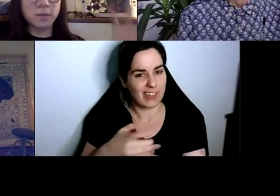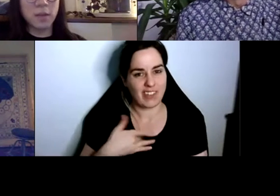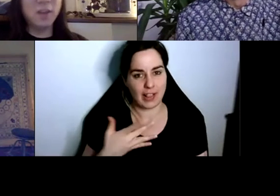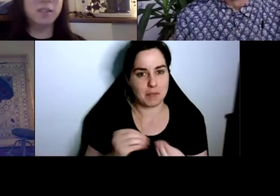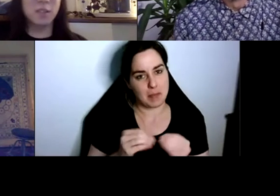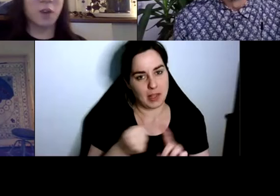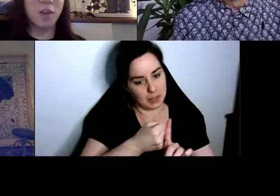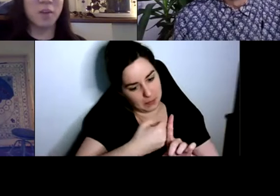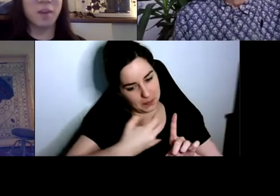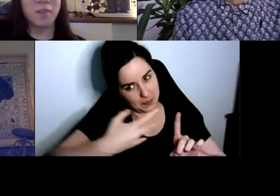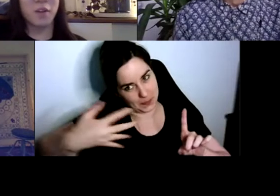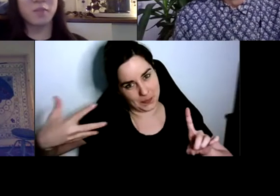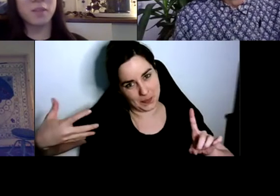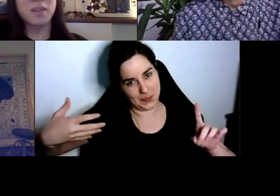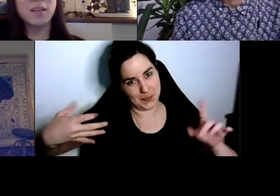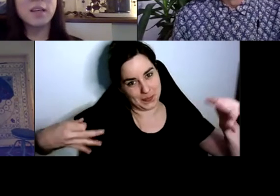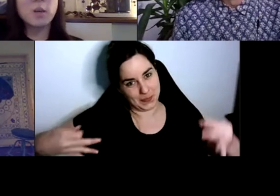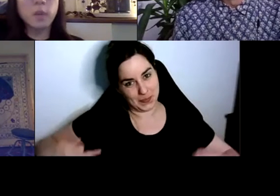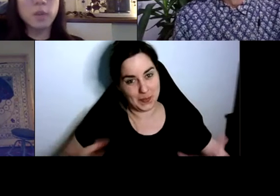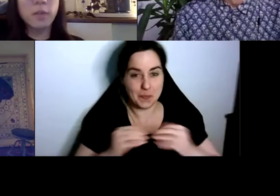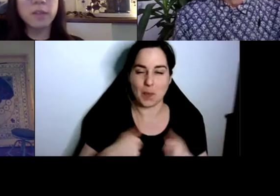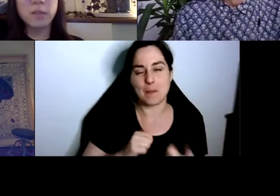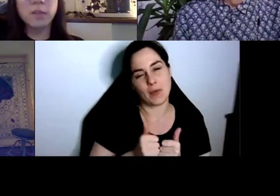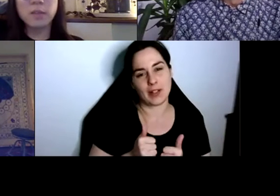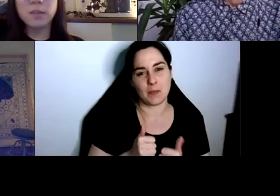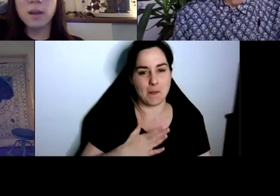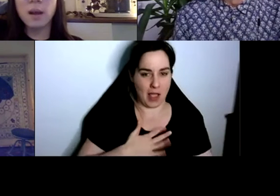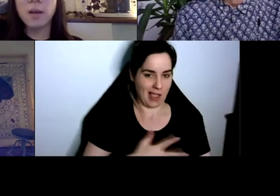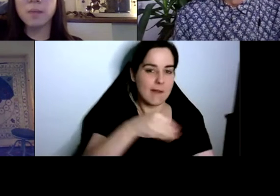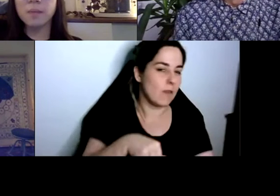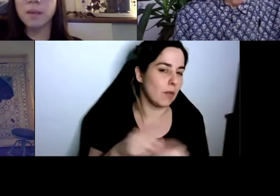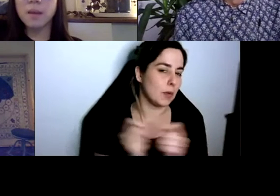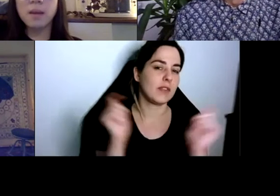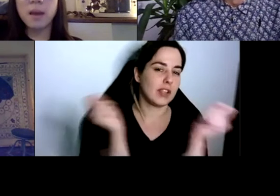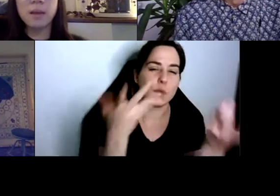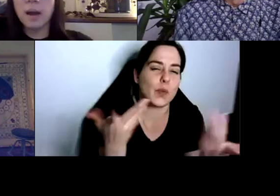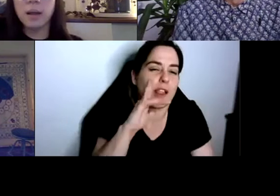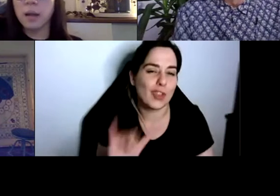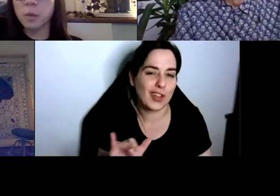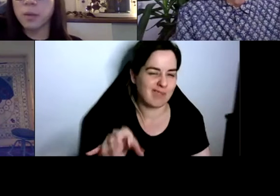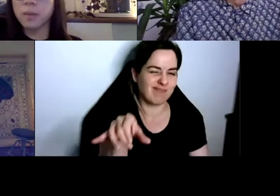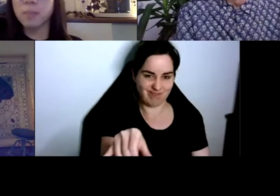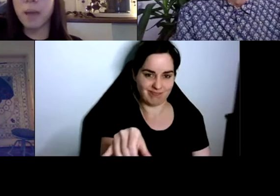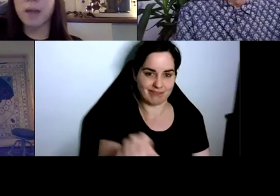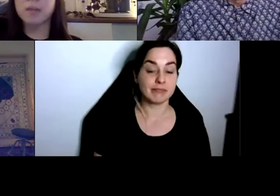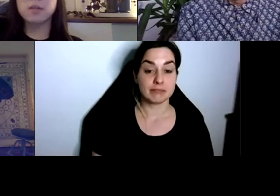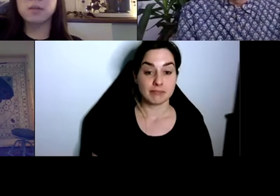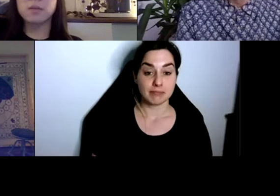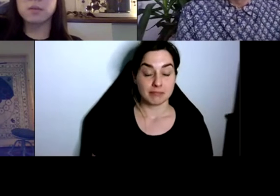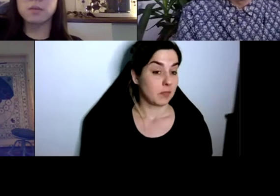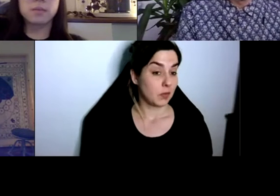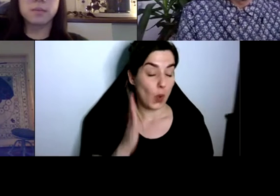of describing my involvement with festivals. And yeah, I'll open it